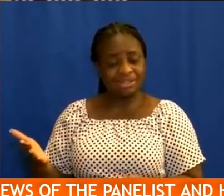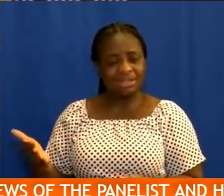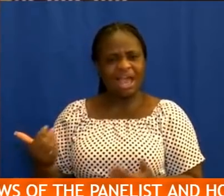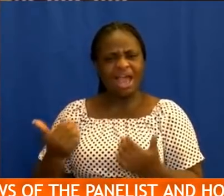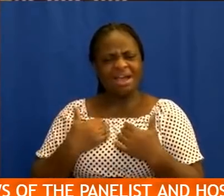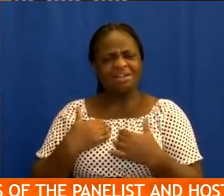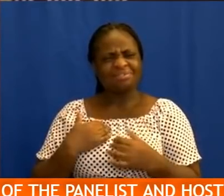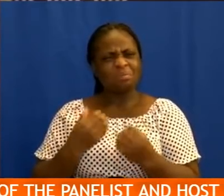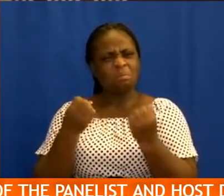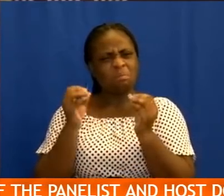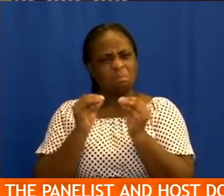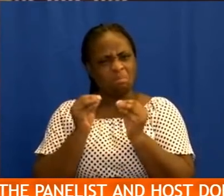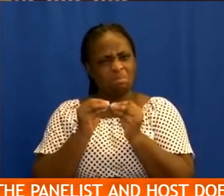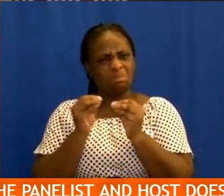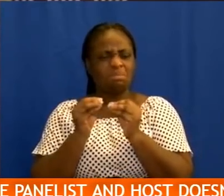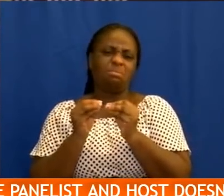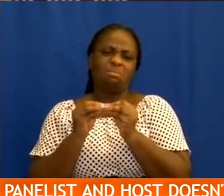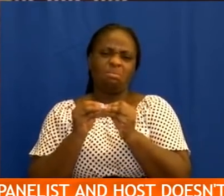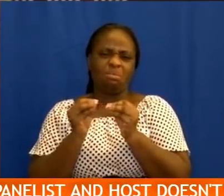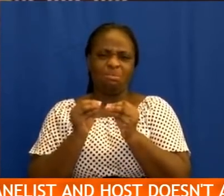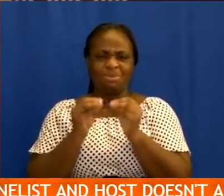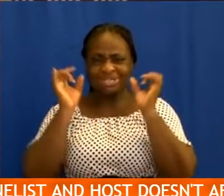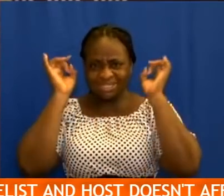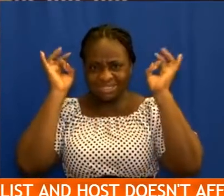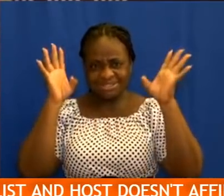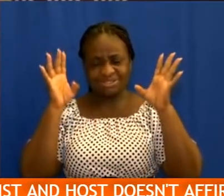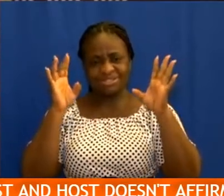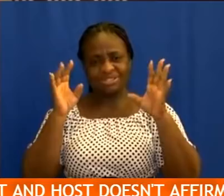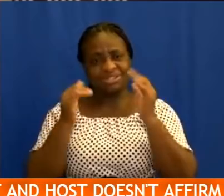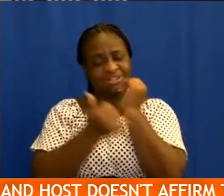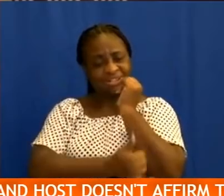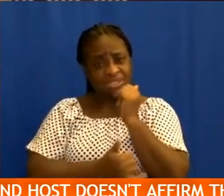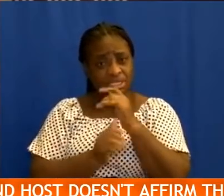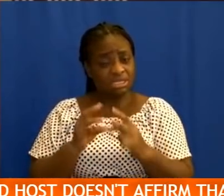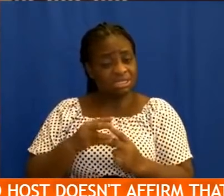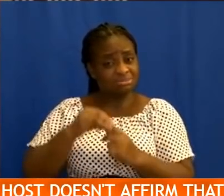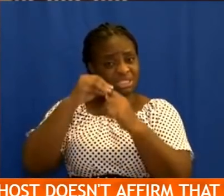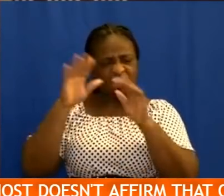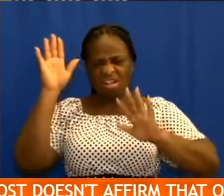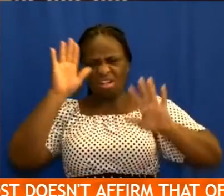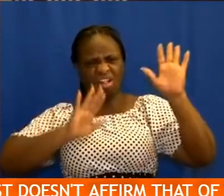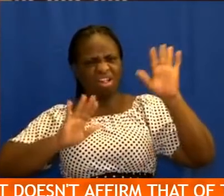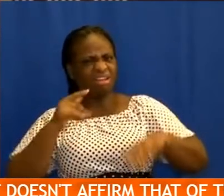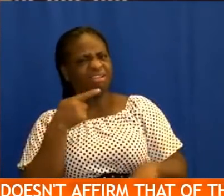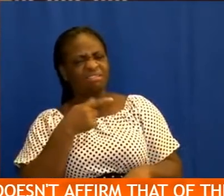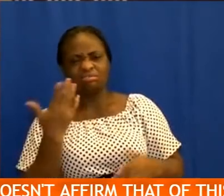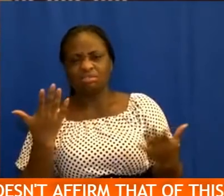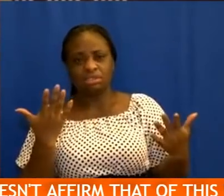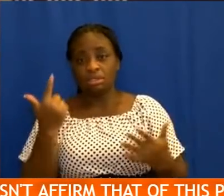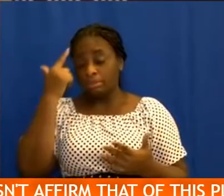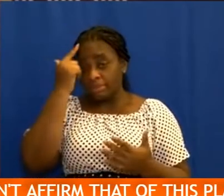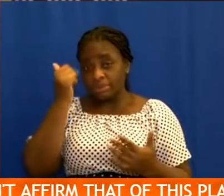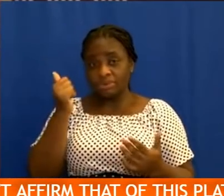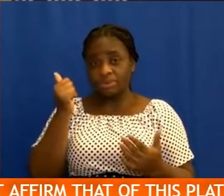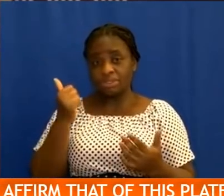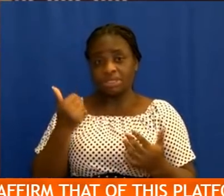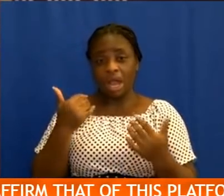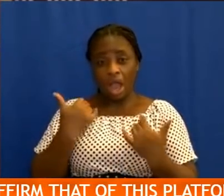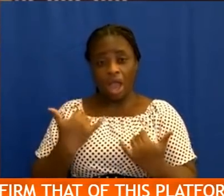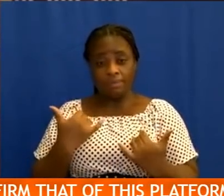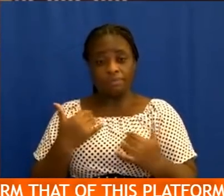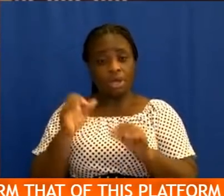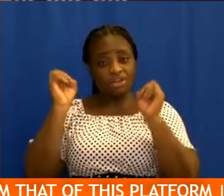has serious implications for the future of our country. This is especially worrying for me because I have